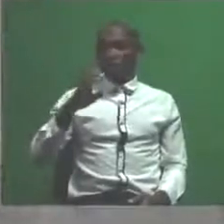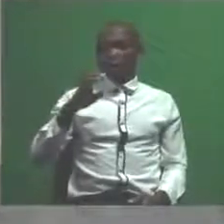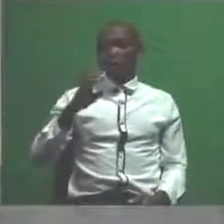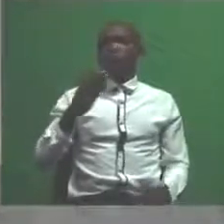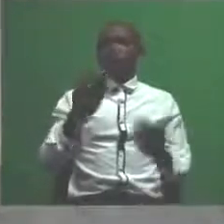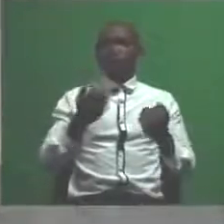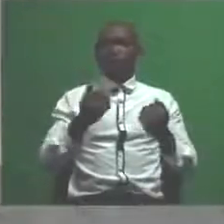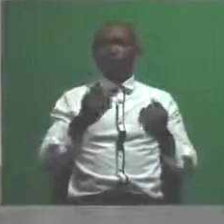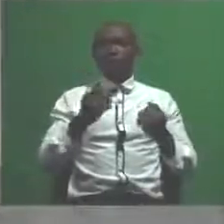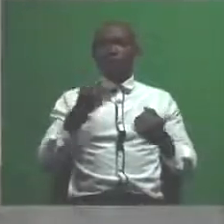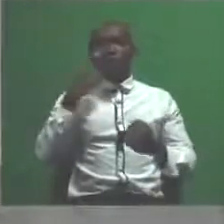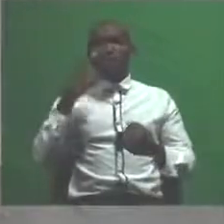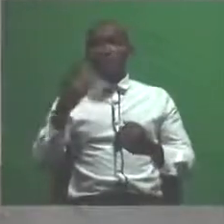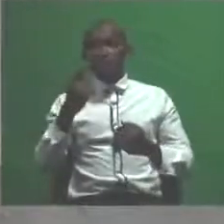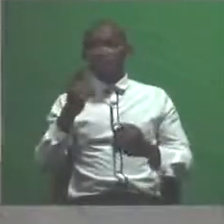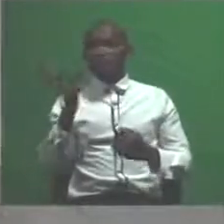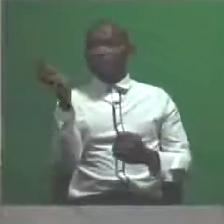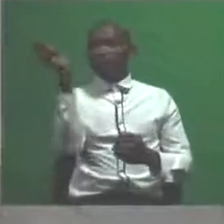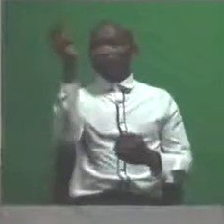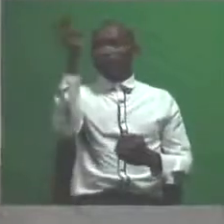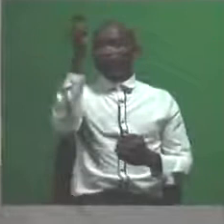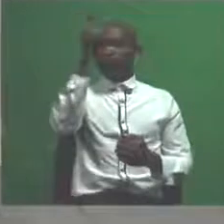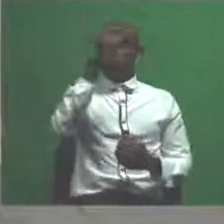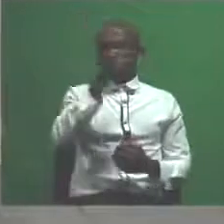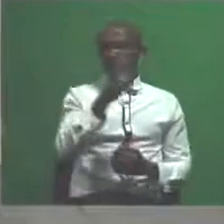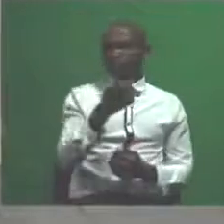Let us see the features under this